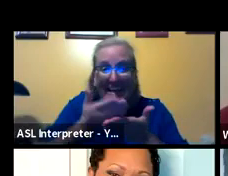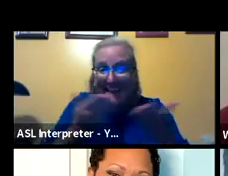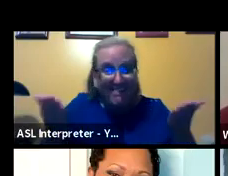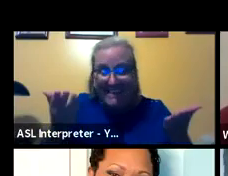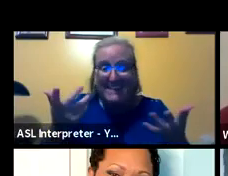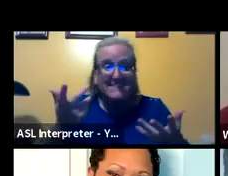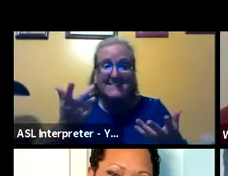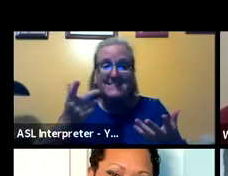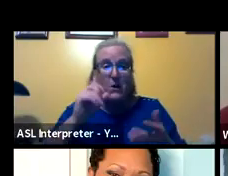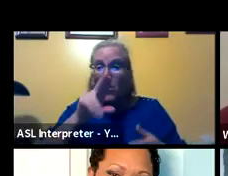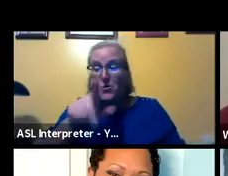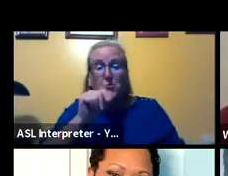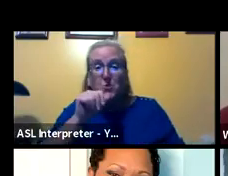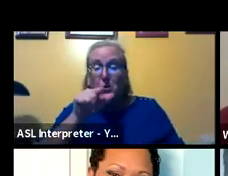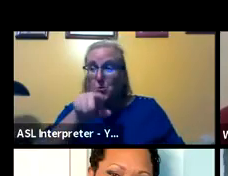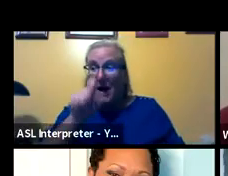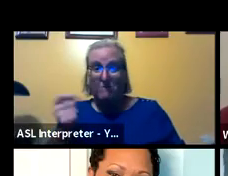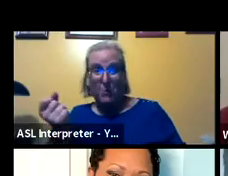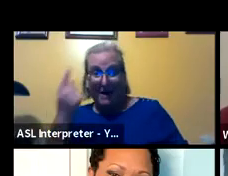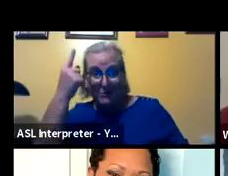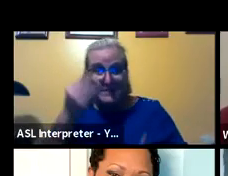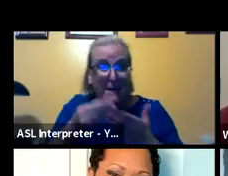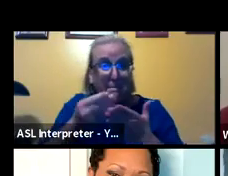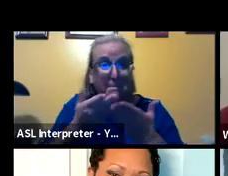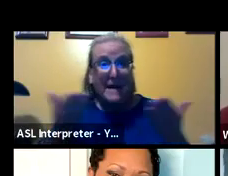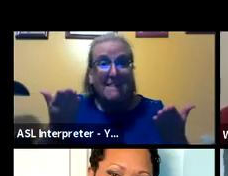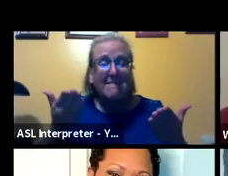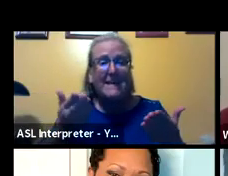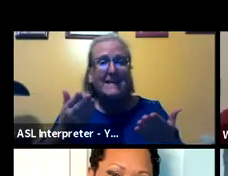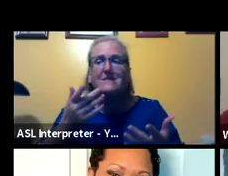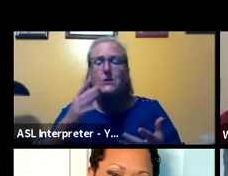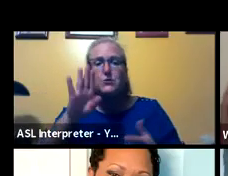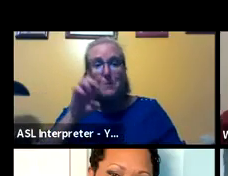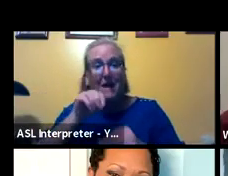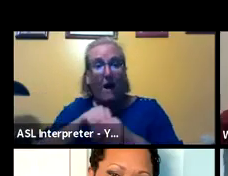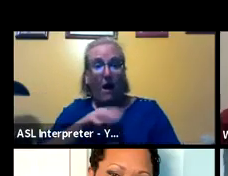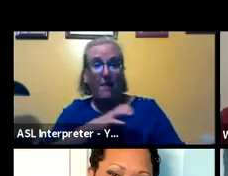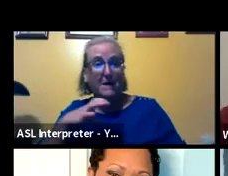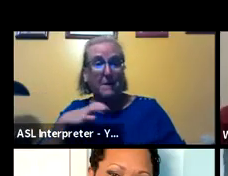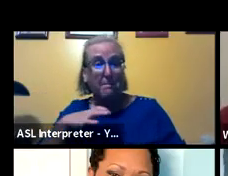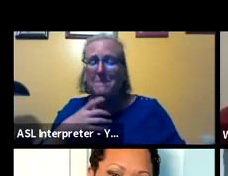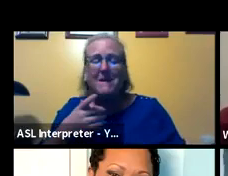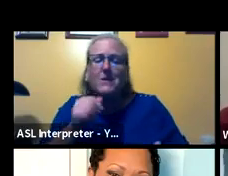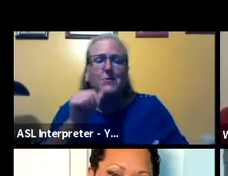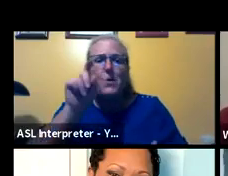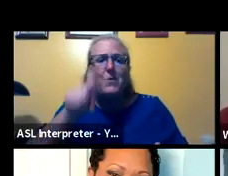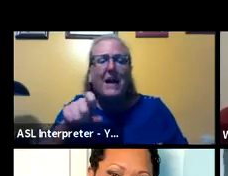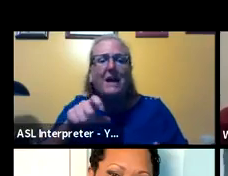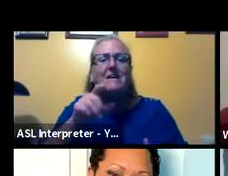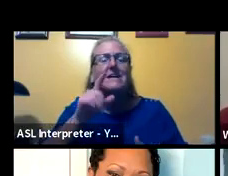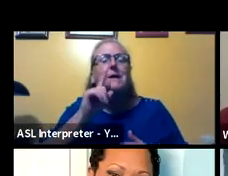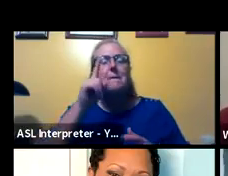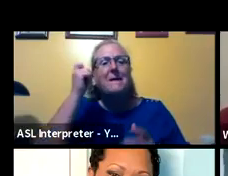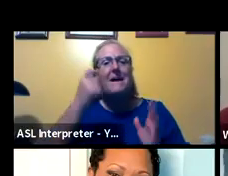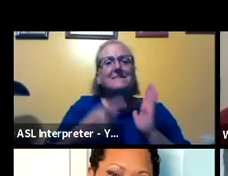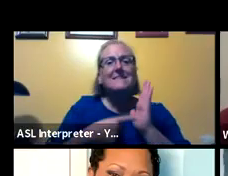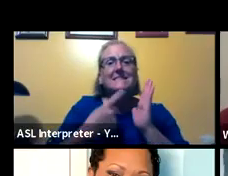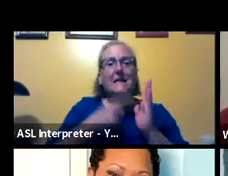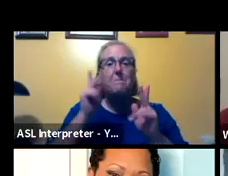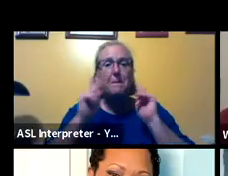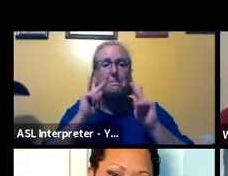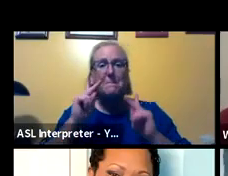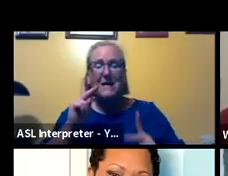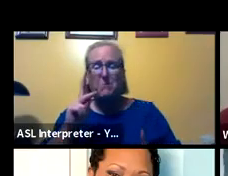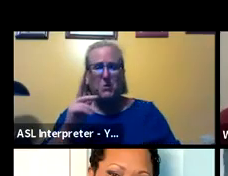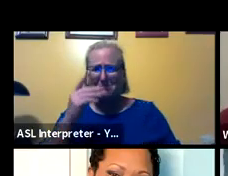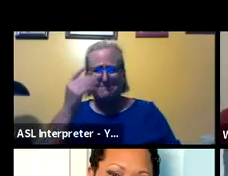even understand any of that to be on this committee, because sometimes those people who don't already have that